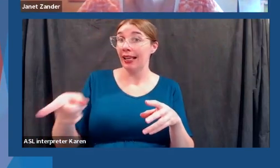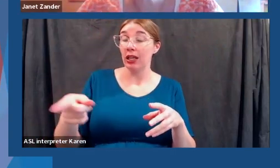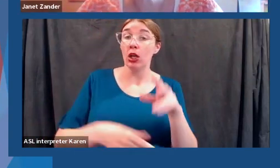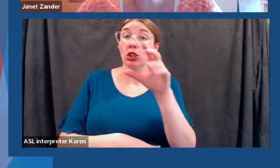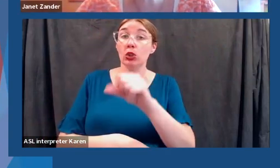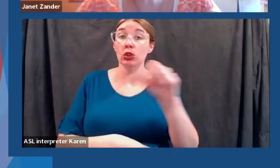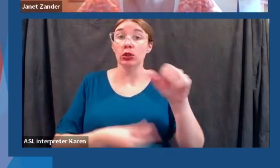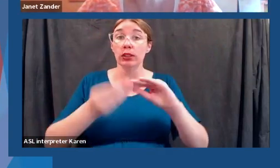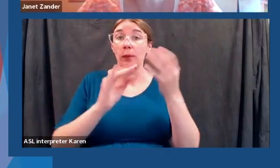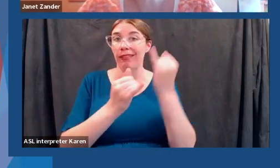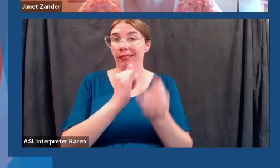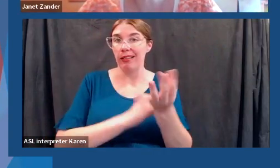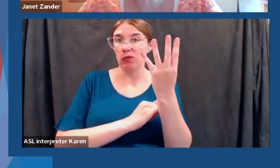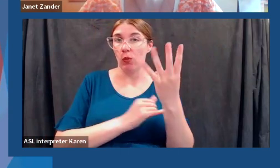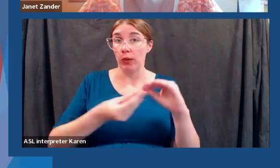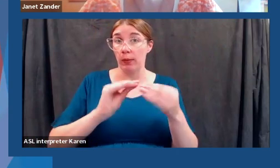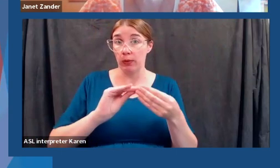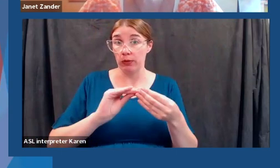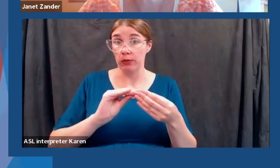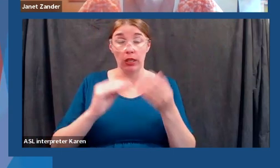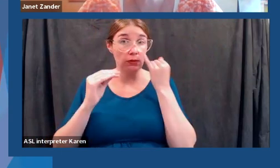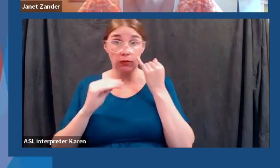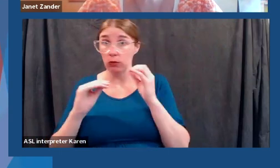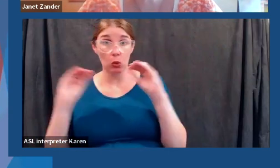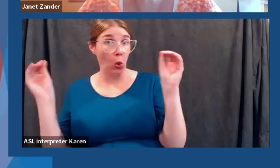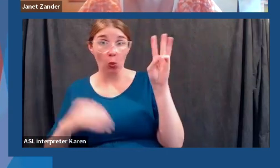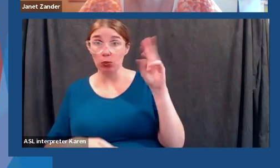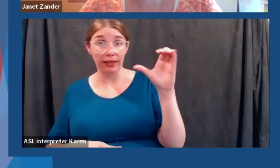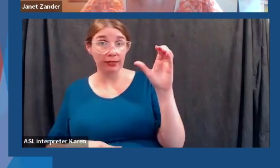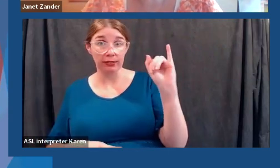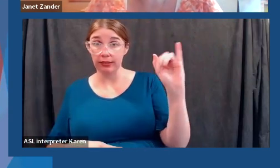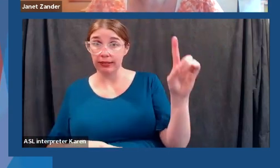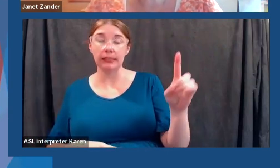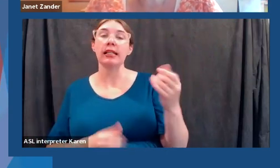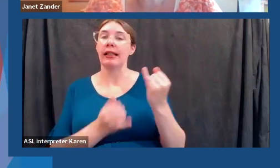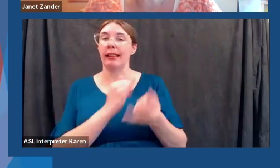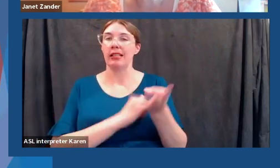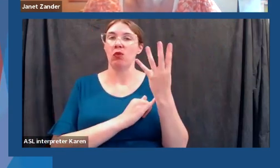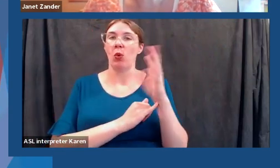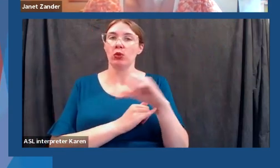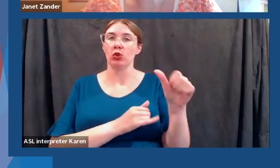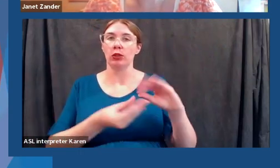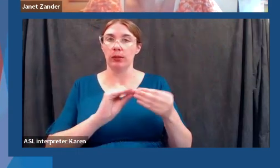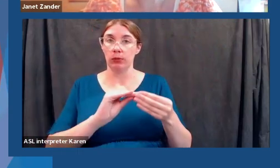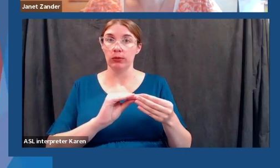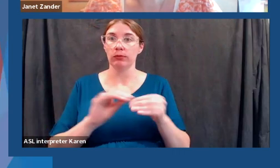social security number if they do not have a Wisconsin ID. Next slide.